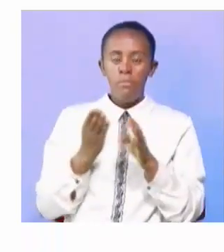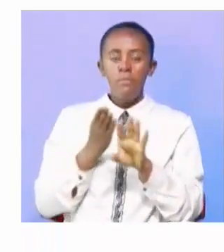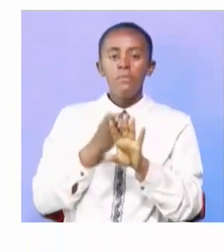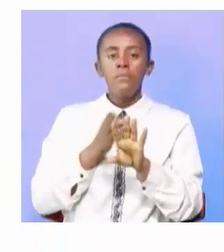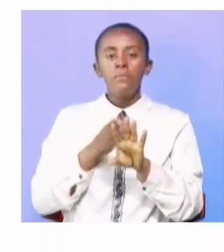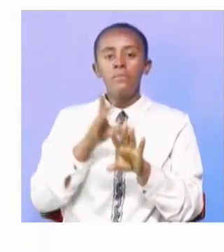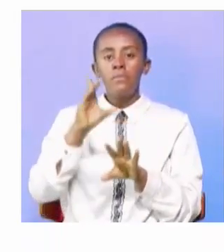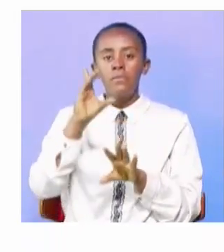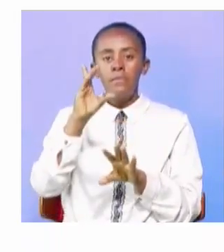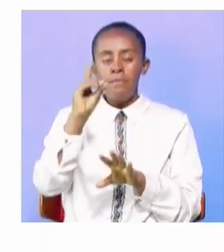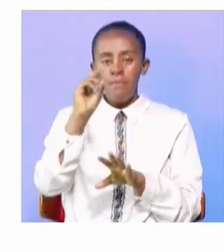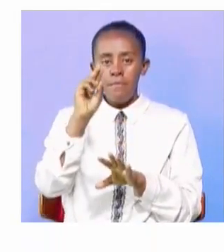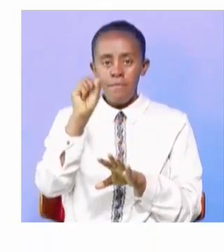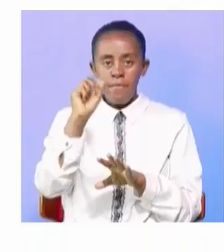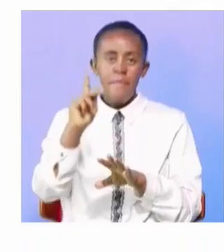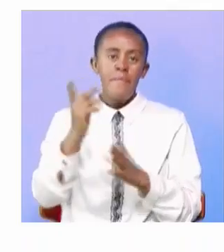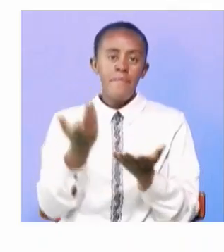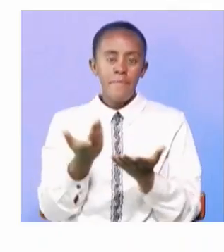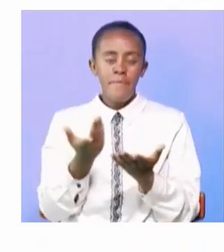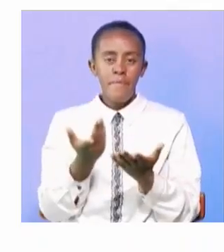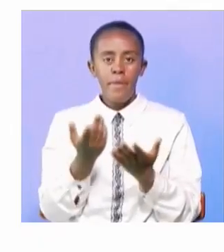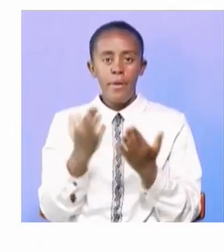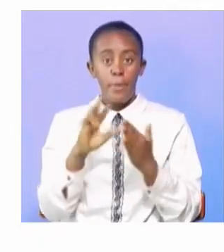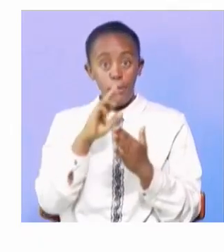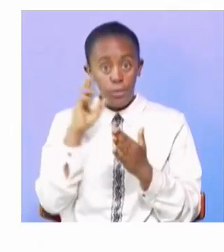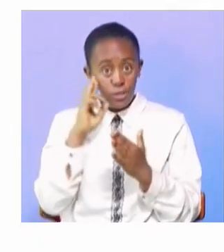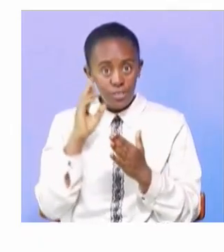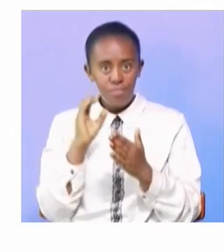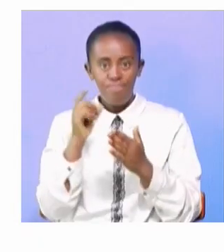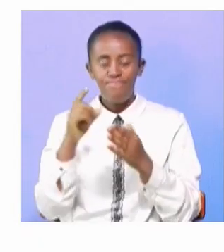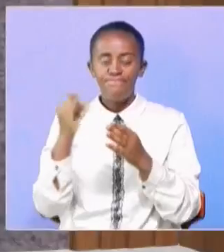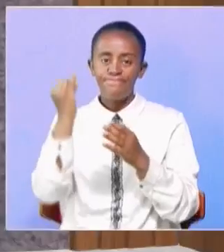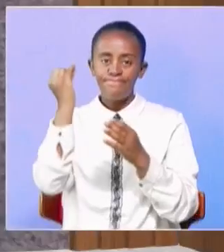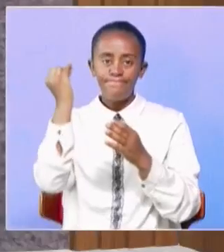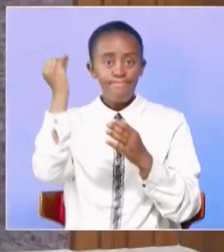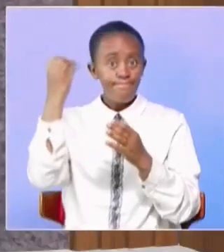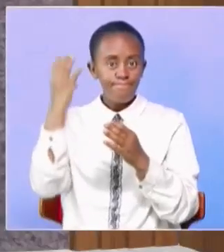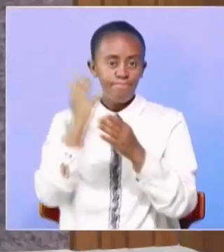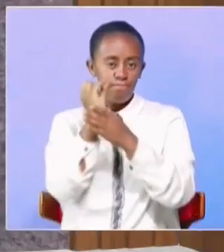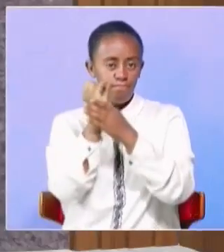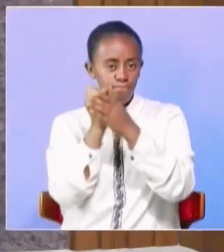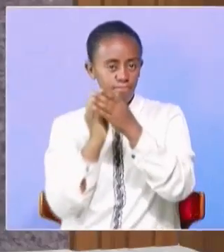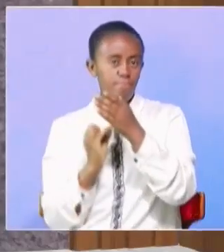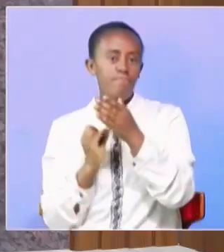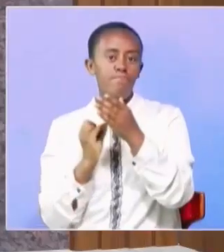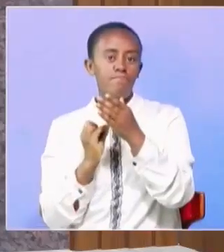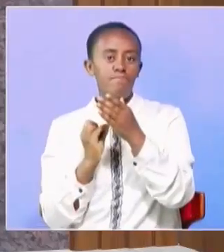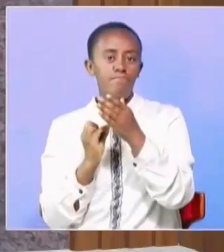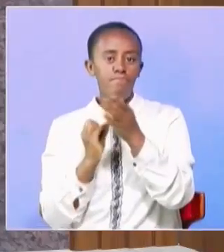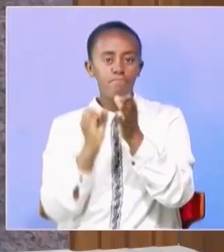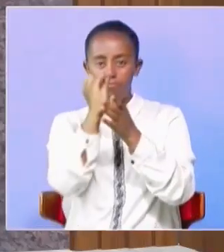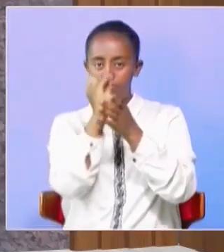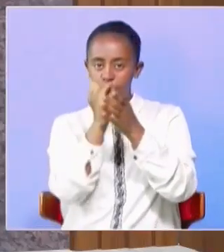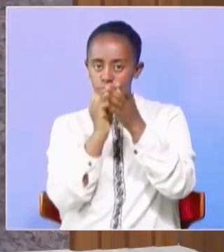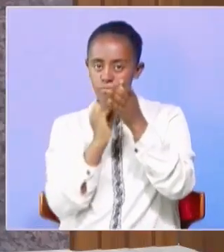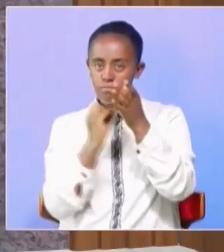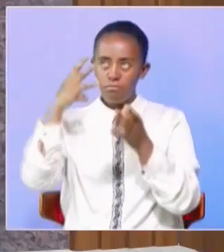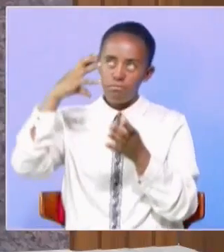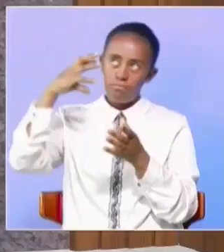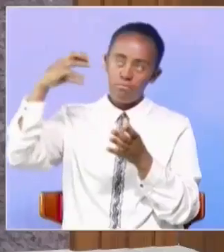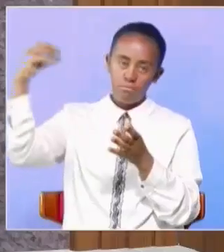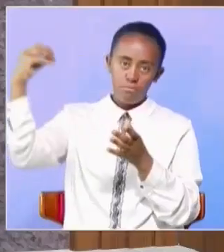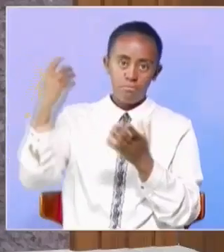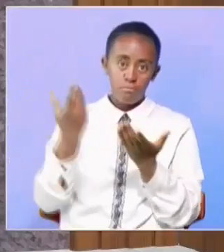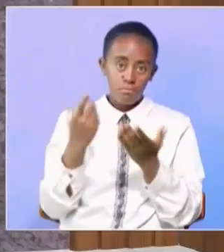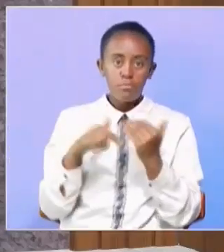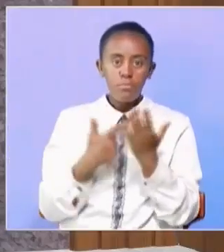what? Dusk instead of dawn, because dusk is the time of day when the sun has just set.